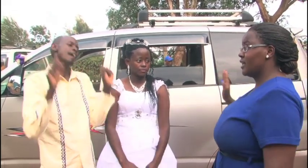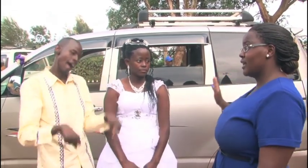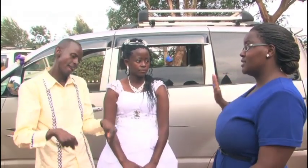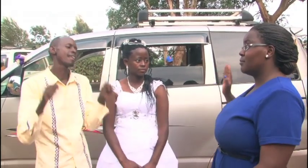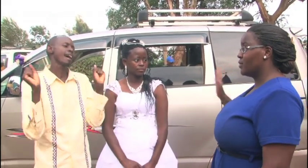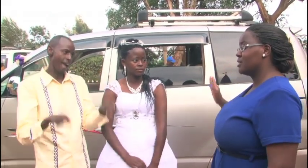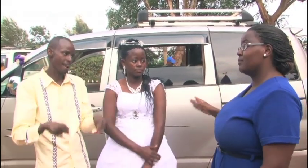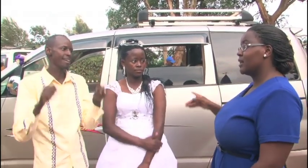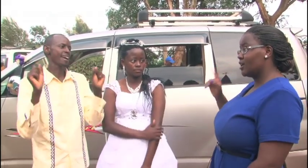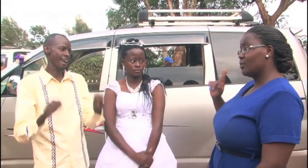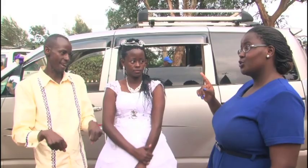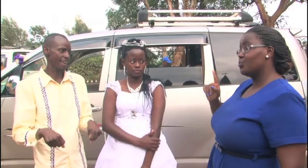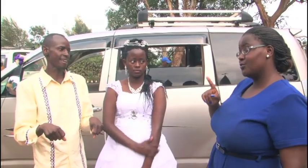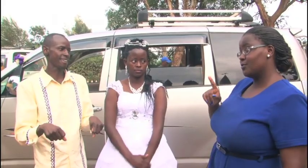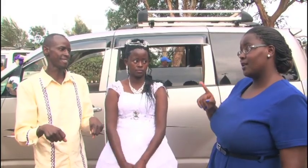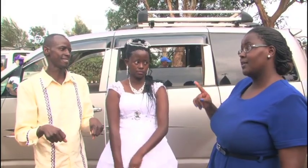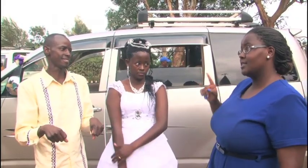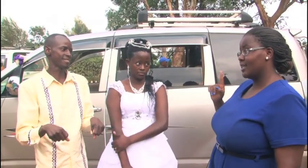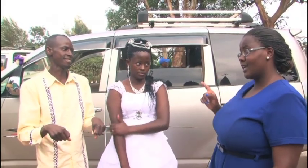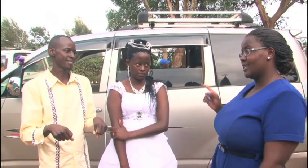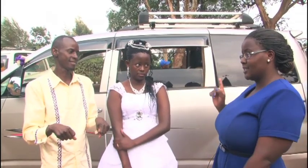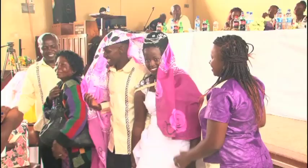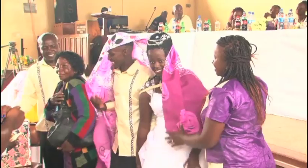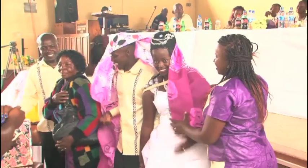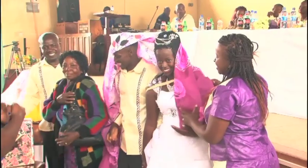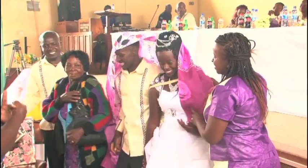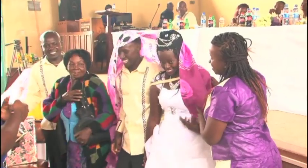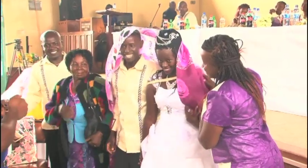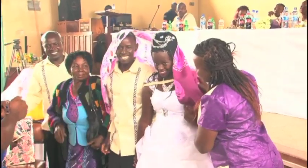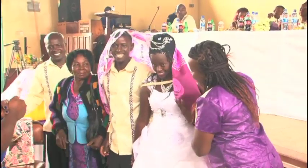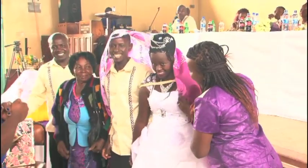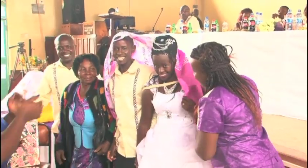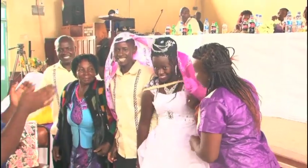because they believe it's impossible. But now I want to prove to them that indeed it is possible.